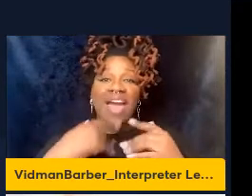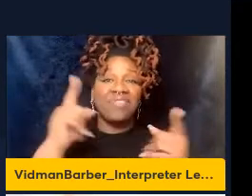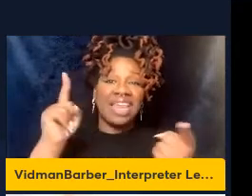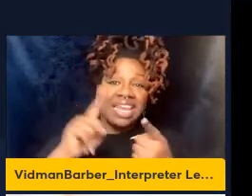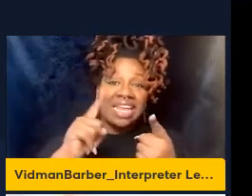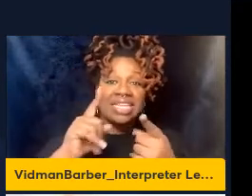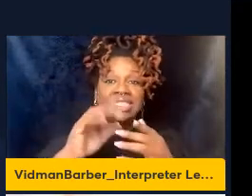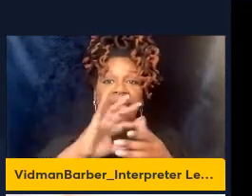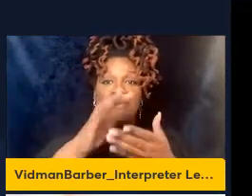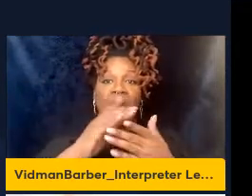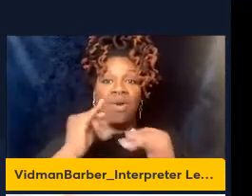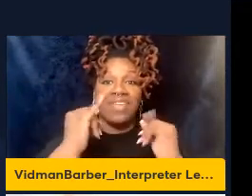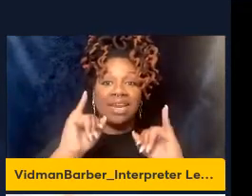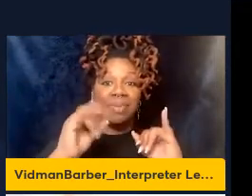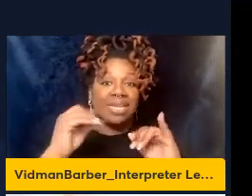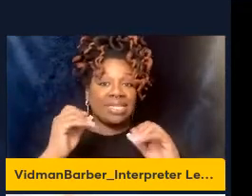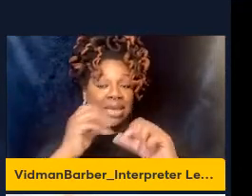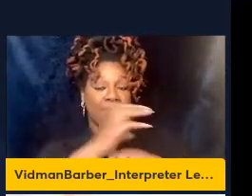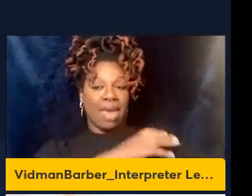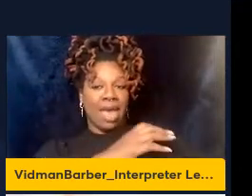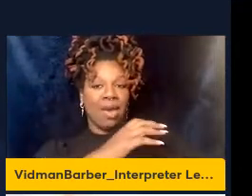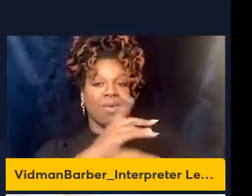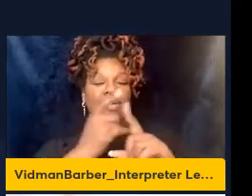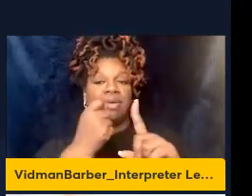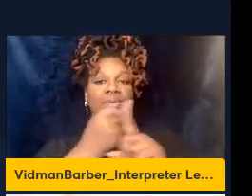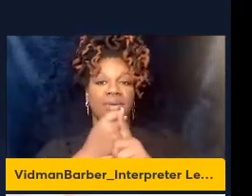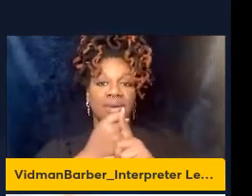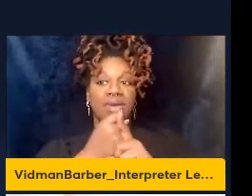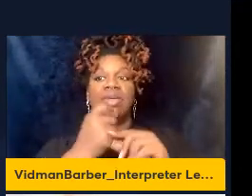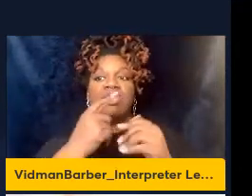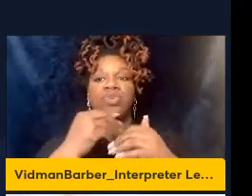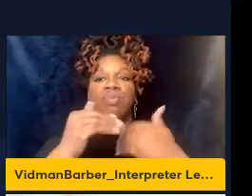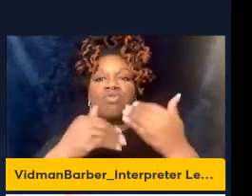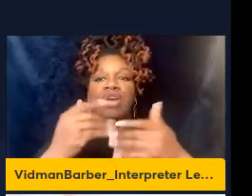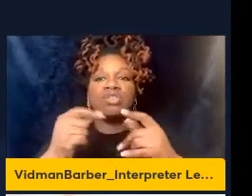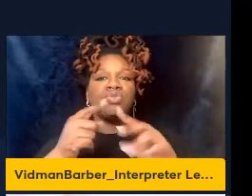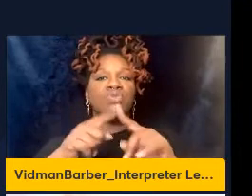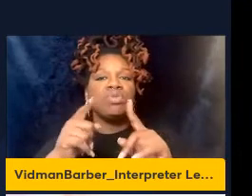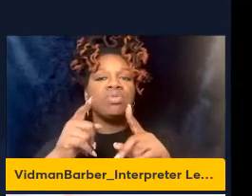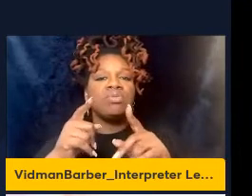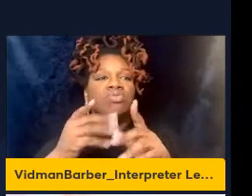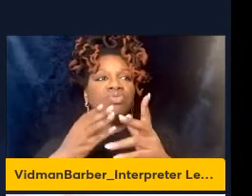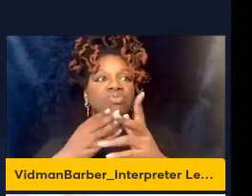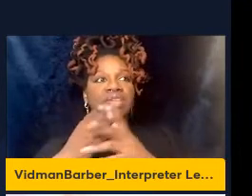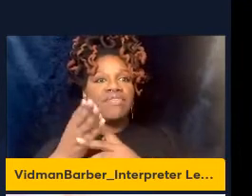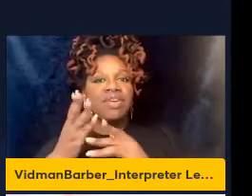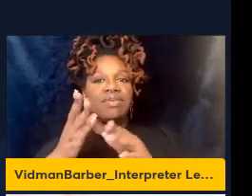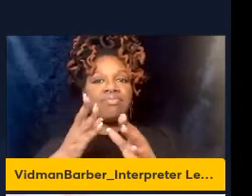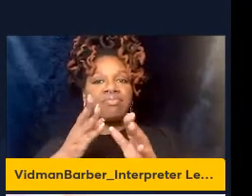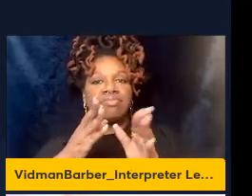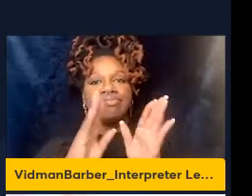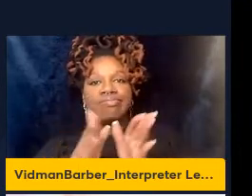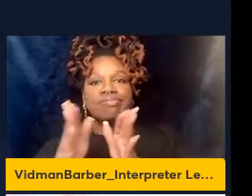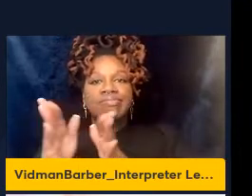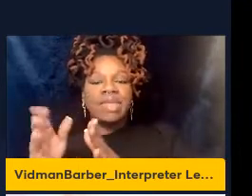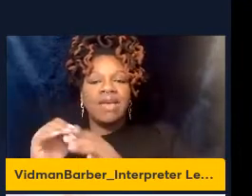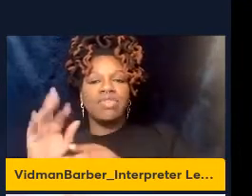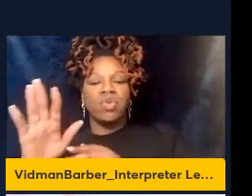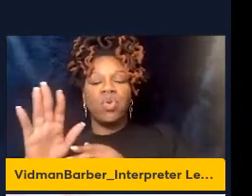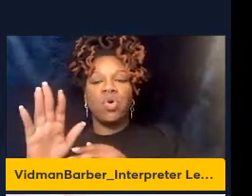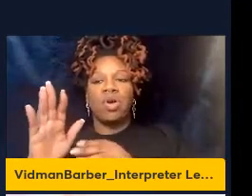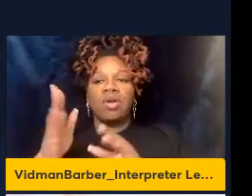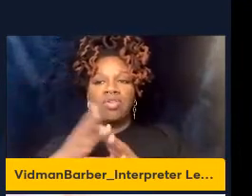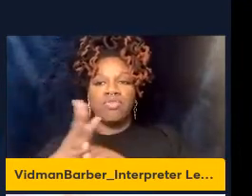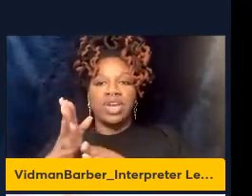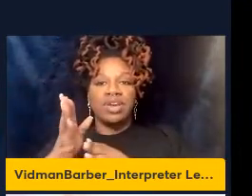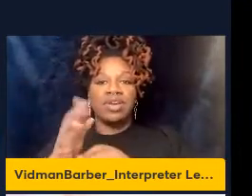amount of power. And then as you progress through these stages of your career, you gain more and more independence and more power. So really what I want to